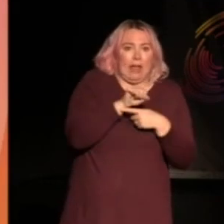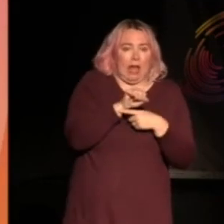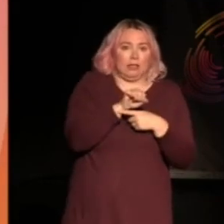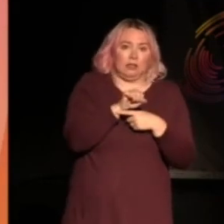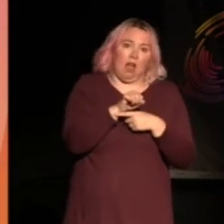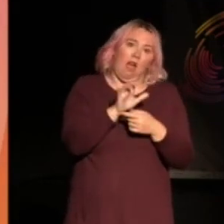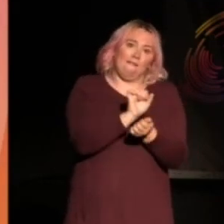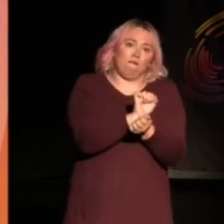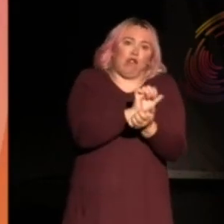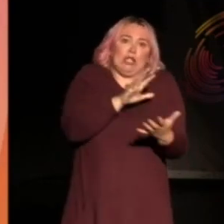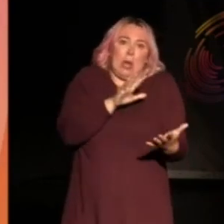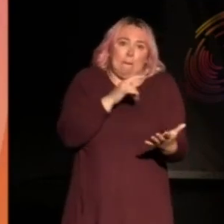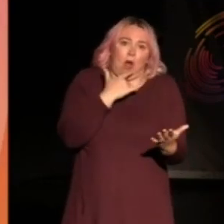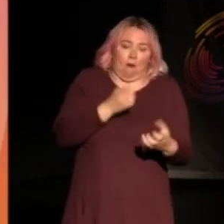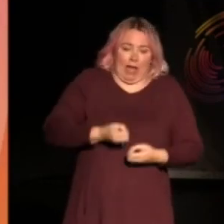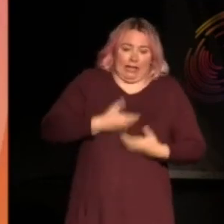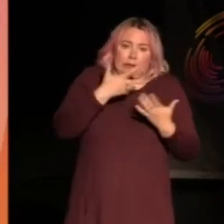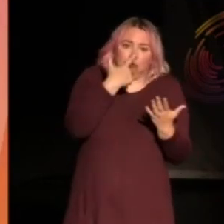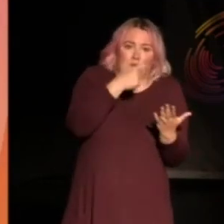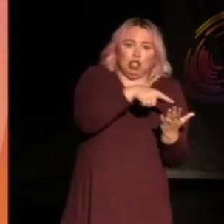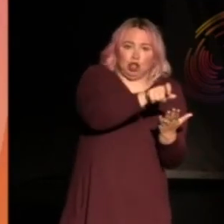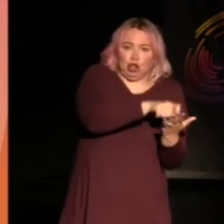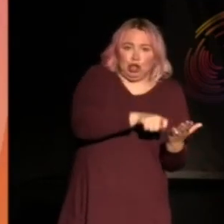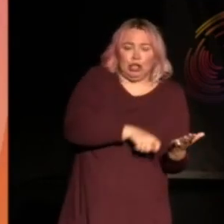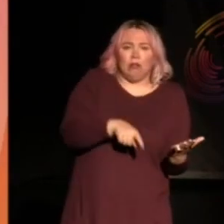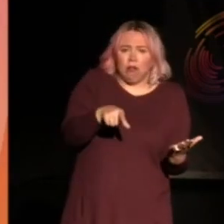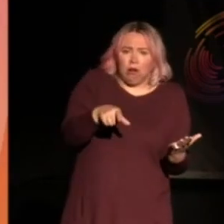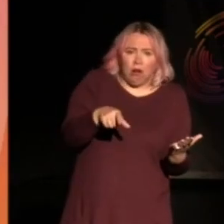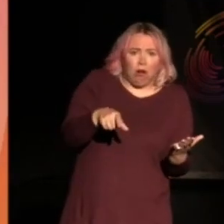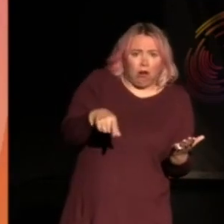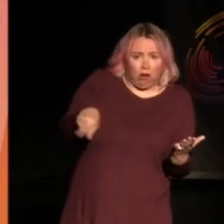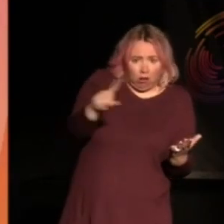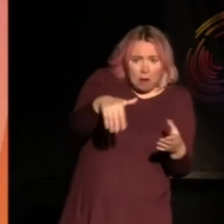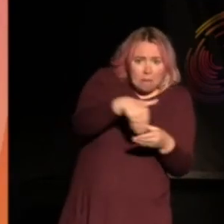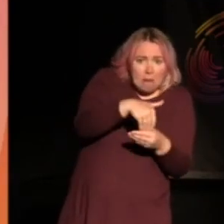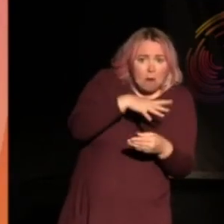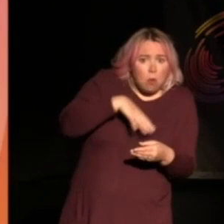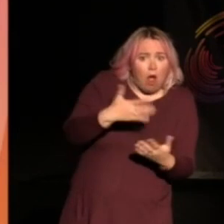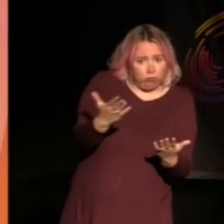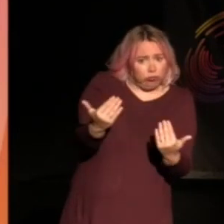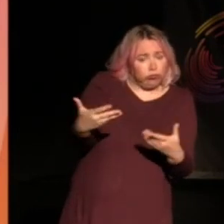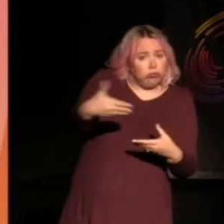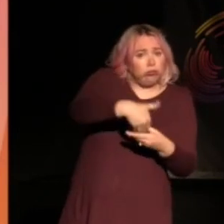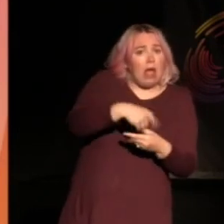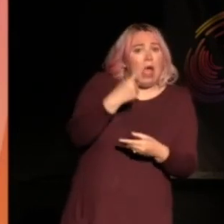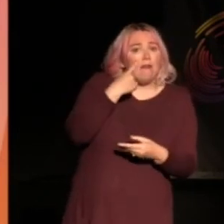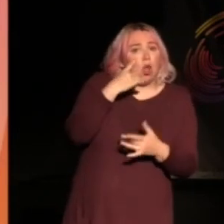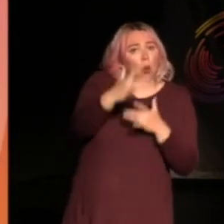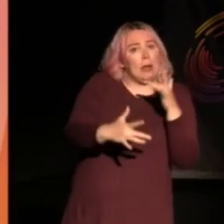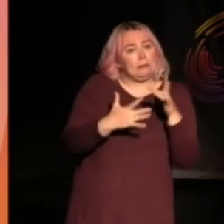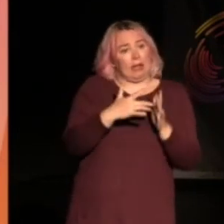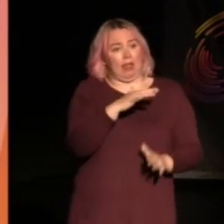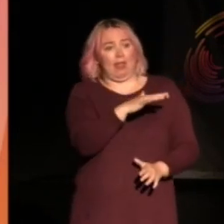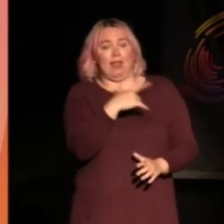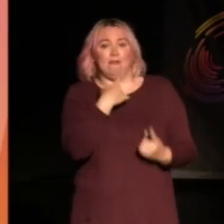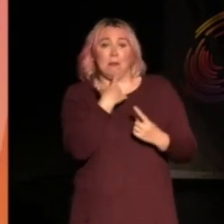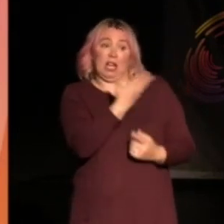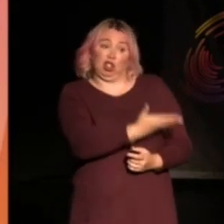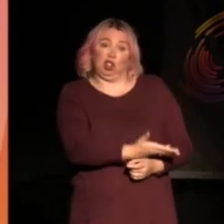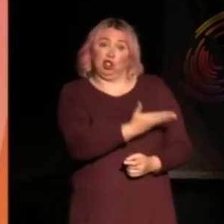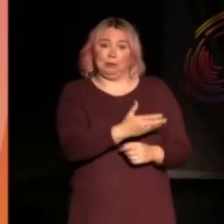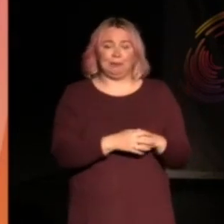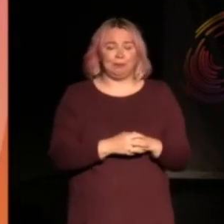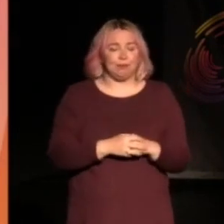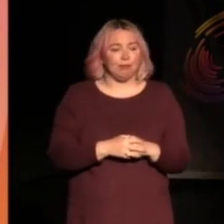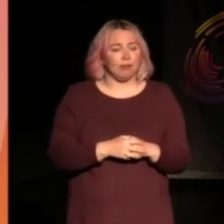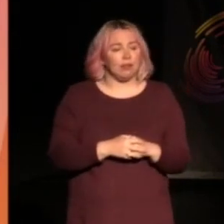attack. Membership is open to all. You're all very welcome to join, so please do have a look on our website. So why a